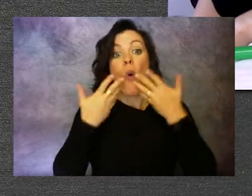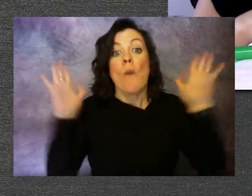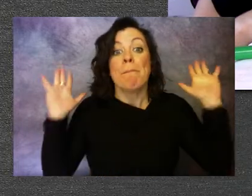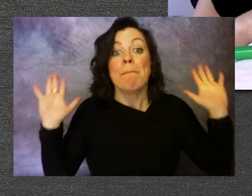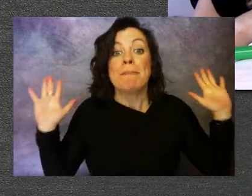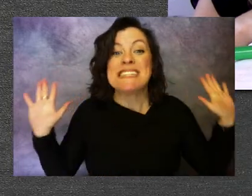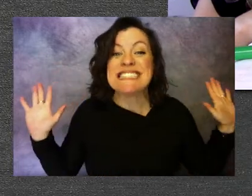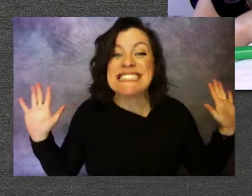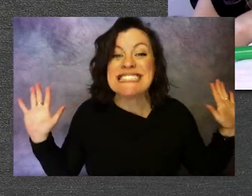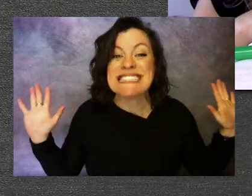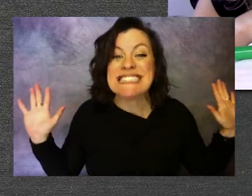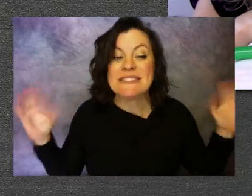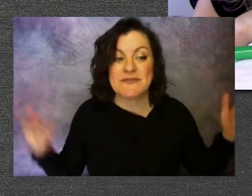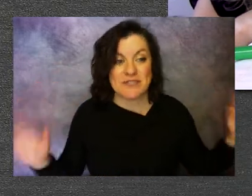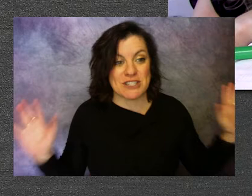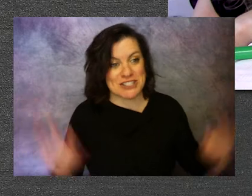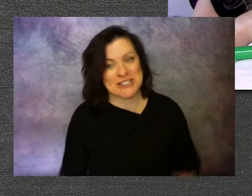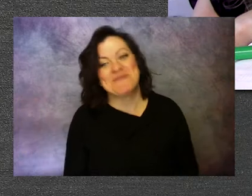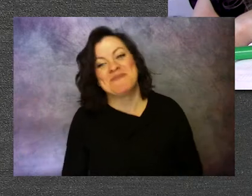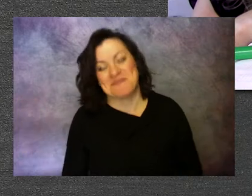did. Yeah, yeah.